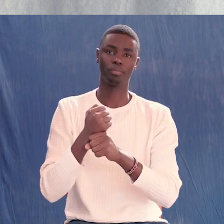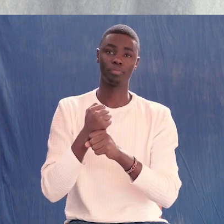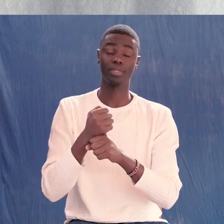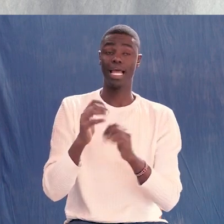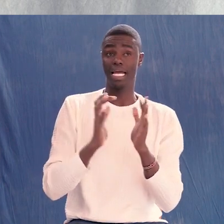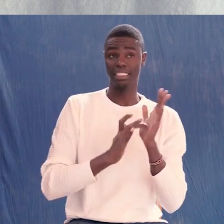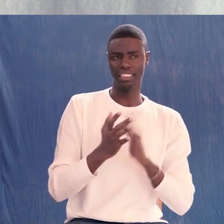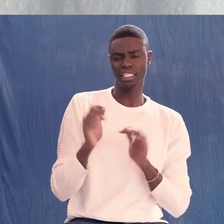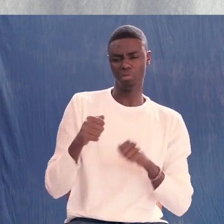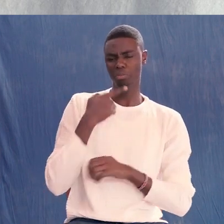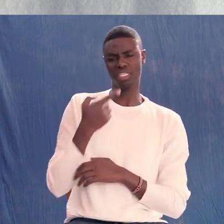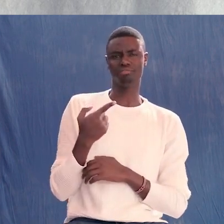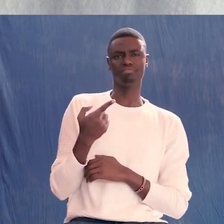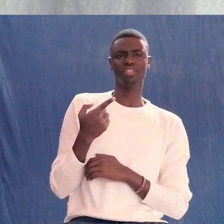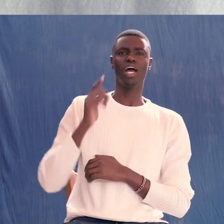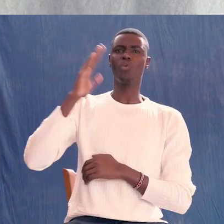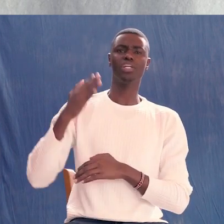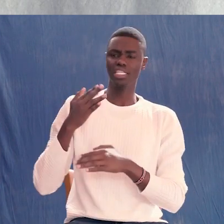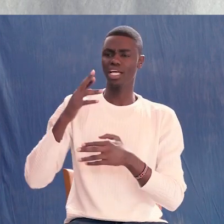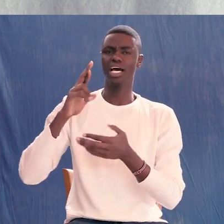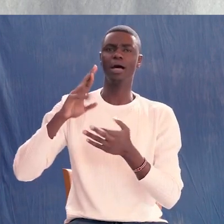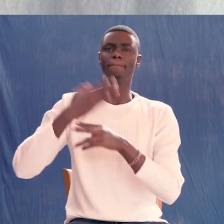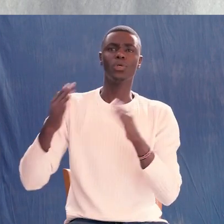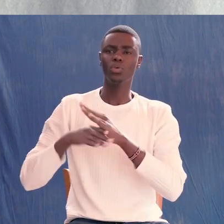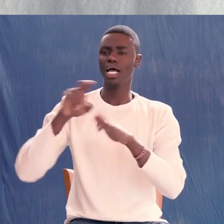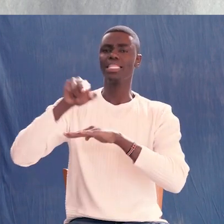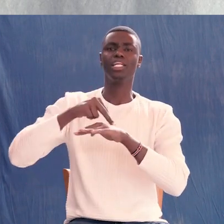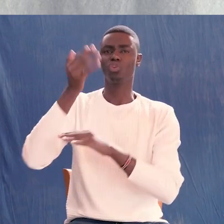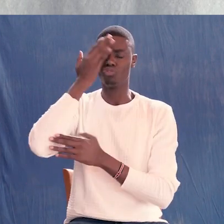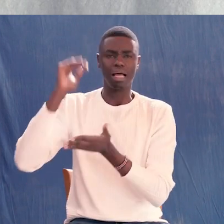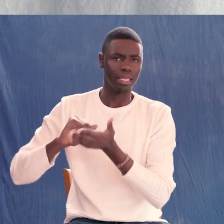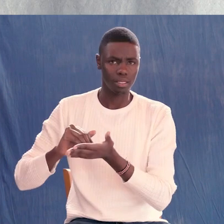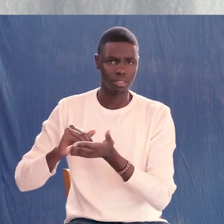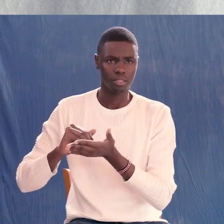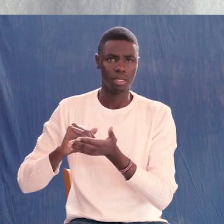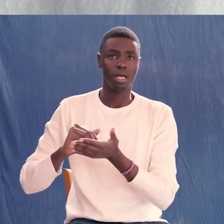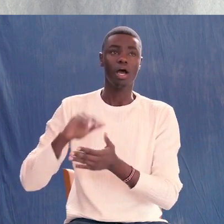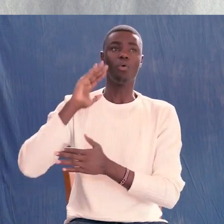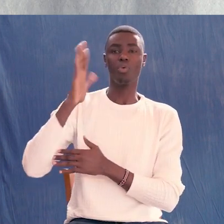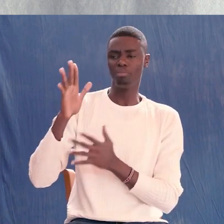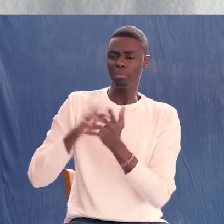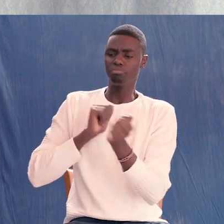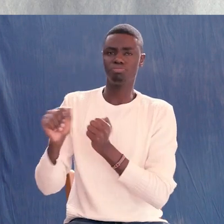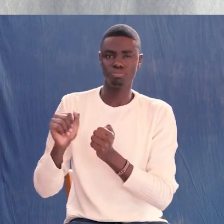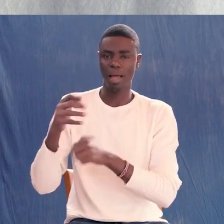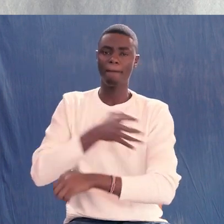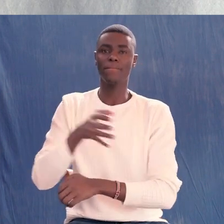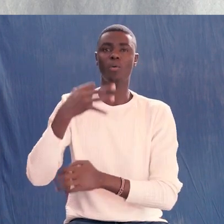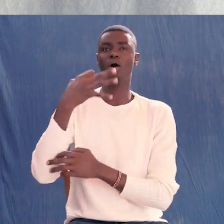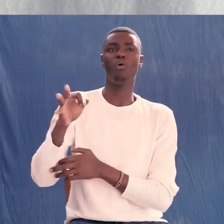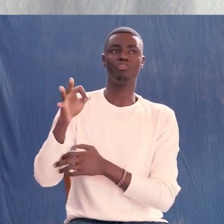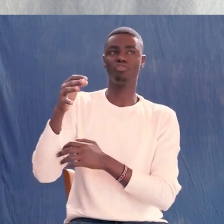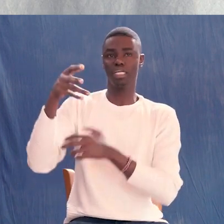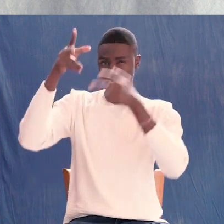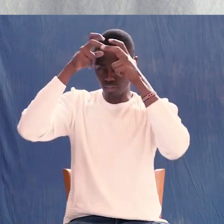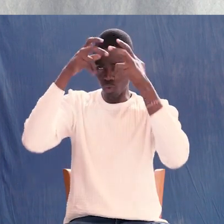Jesus could have said, Hey, I will rebuild the nation of Israel. I will destroy the powers of Rome. I will